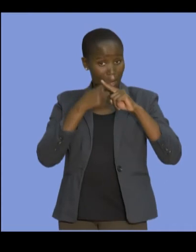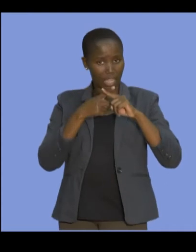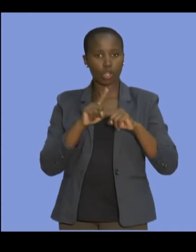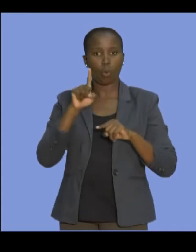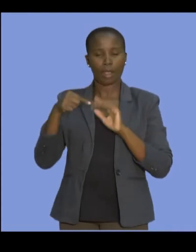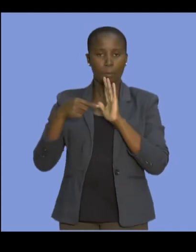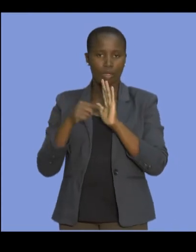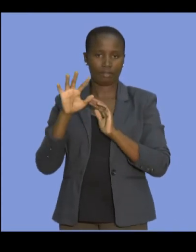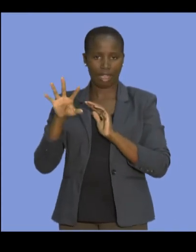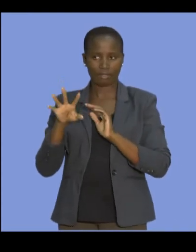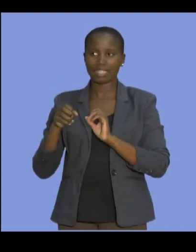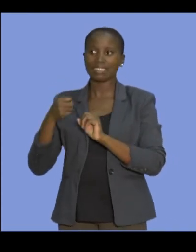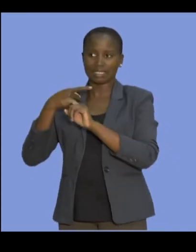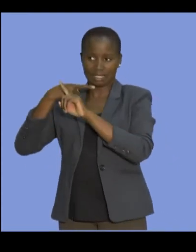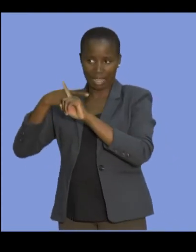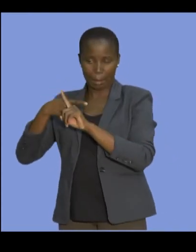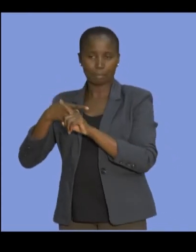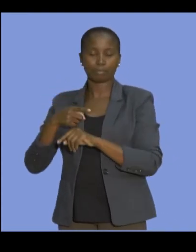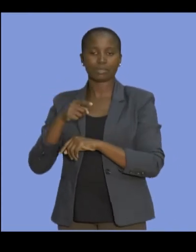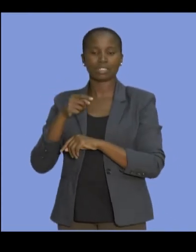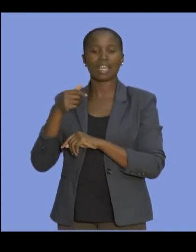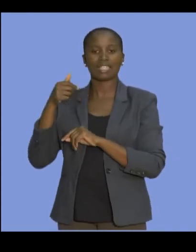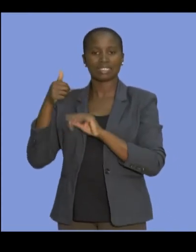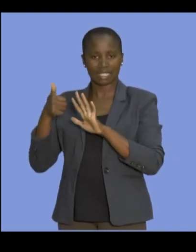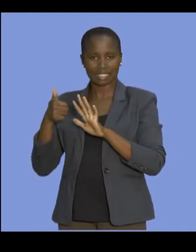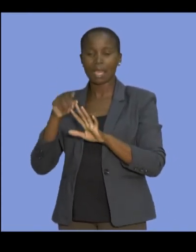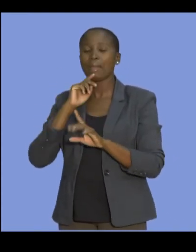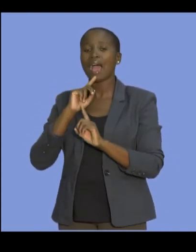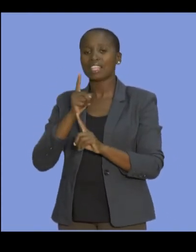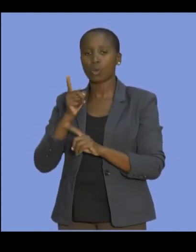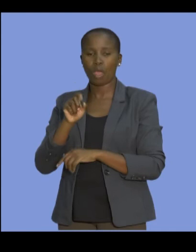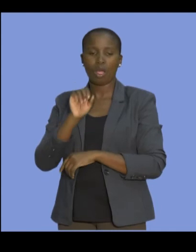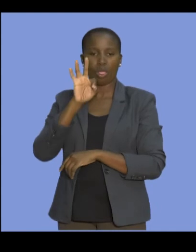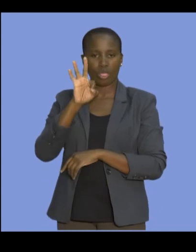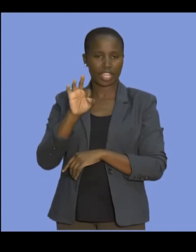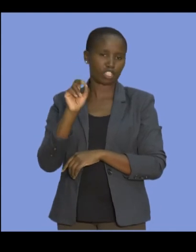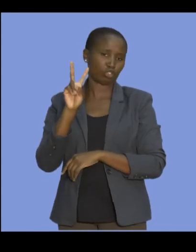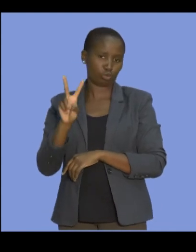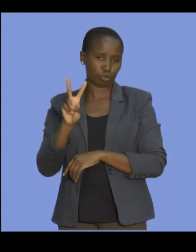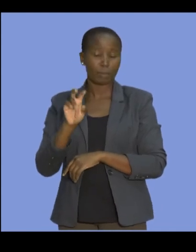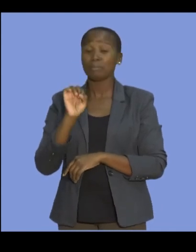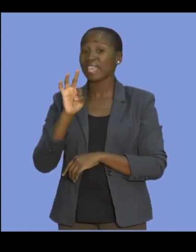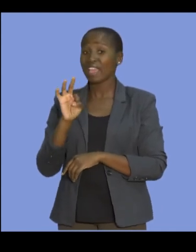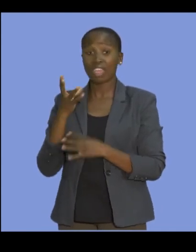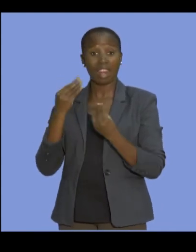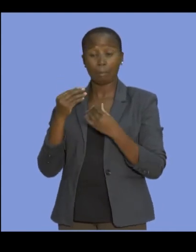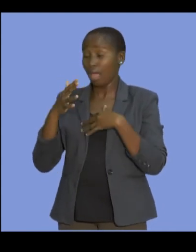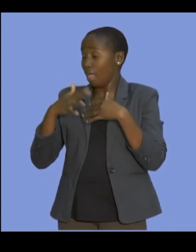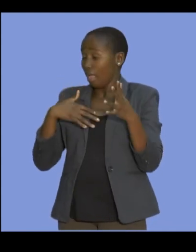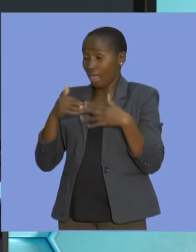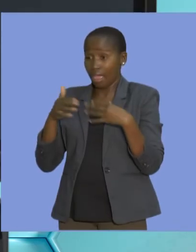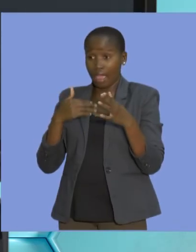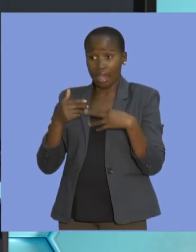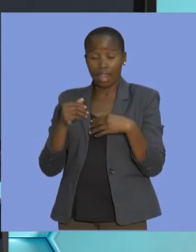the interquartile range, which is 32. So a value larger than 32 or a value less